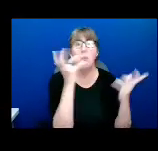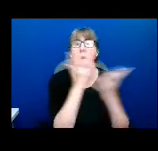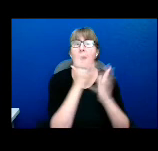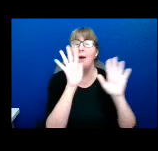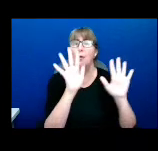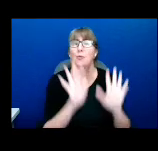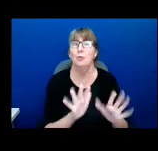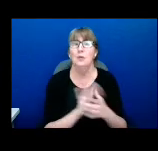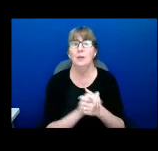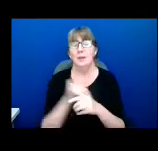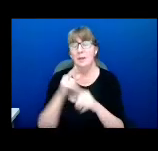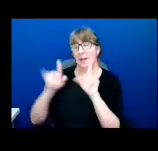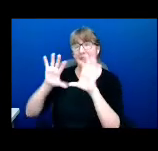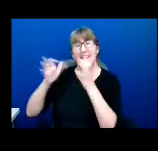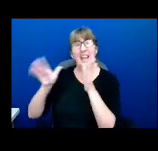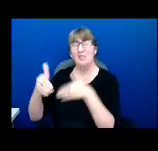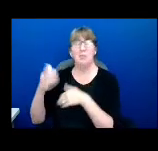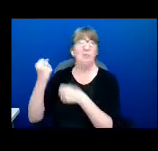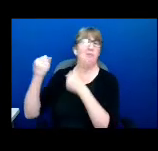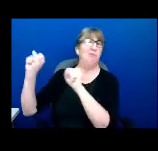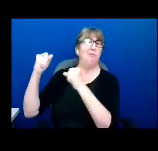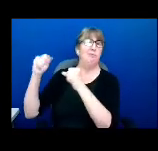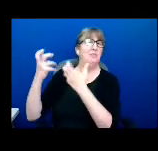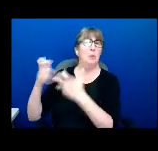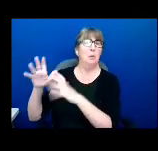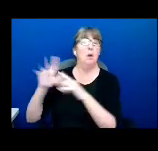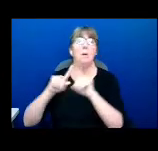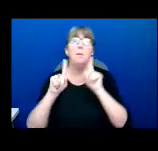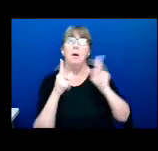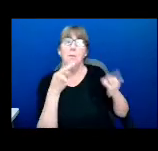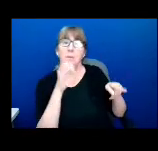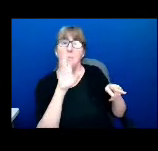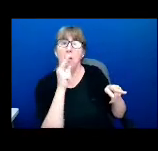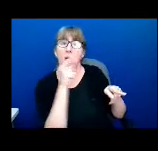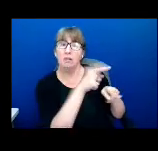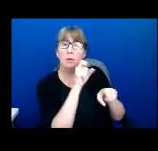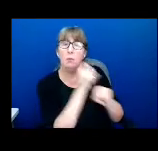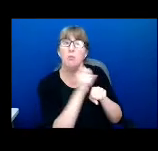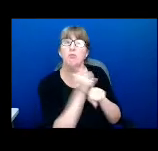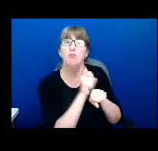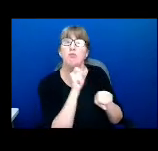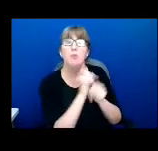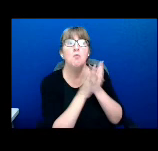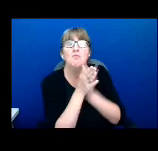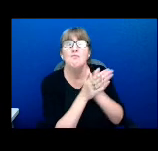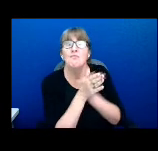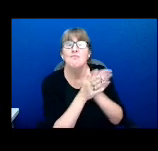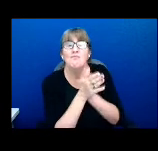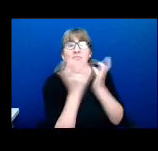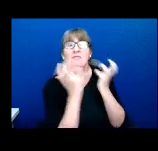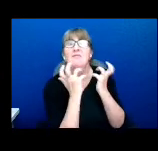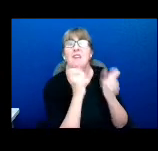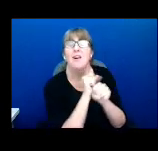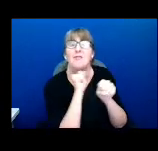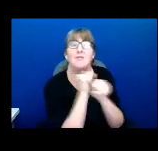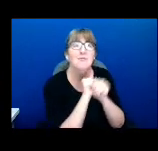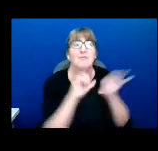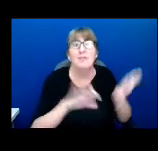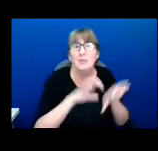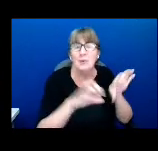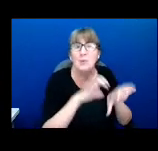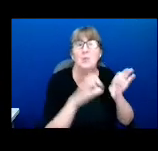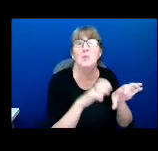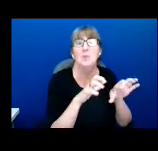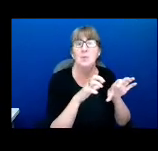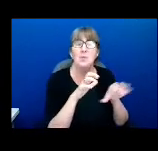resistant in the classroom, but then when they go to the park to work, they're eager to work, they're eager to please. And they very